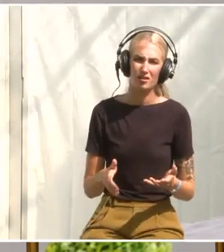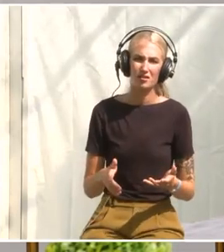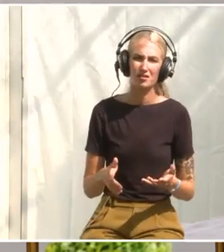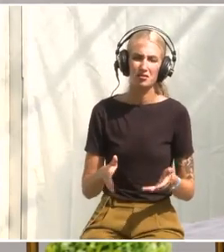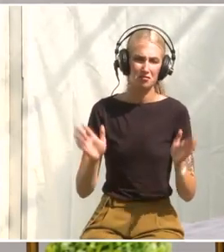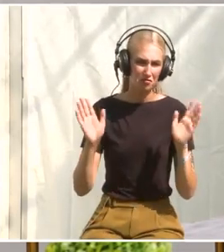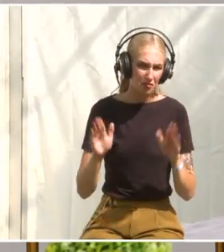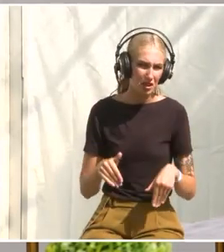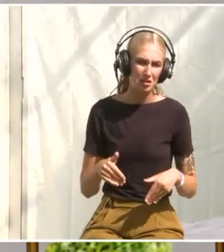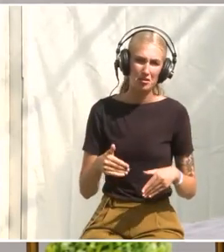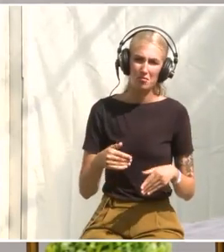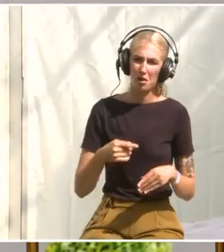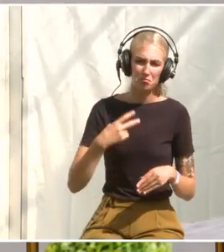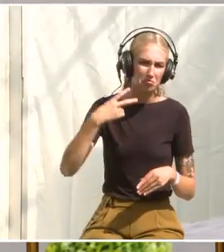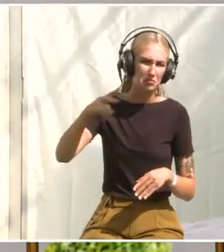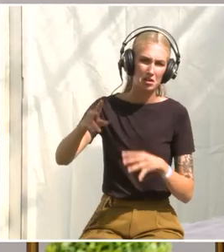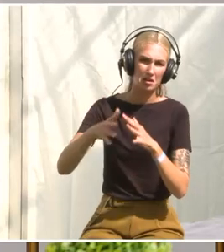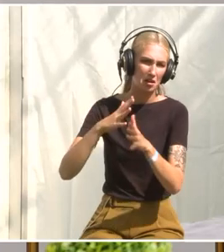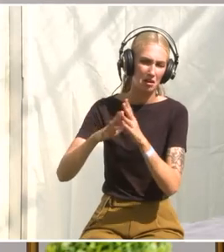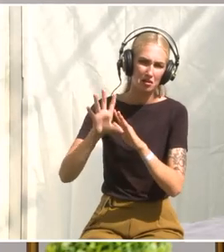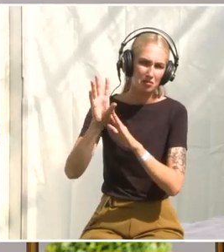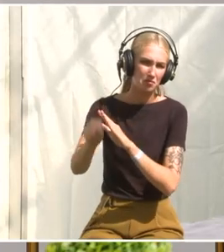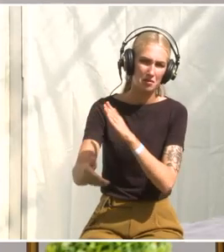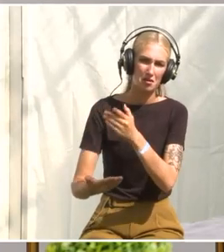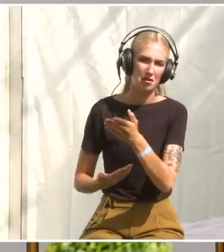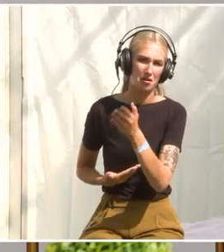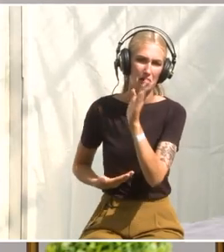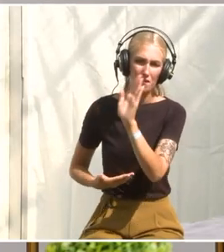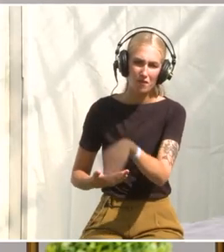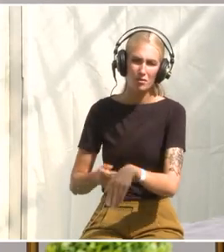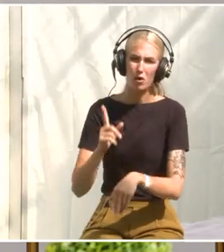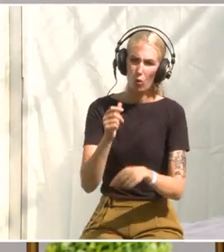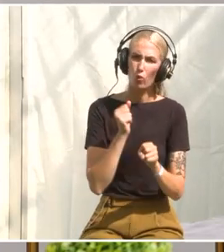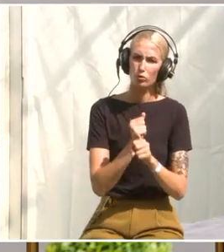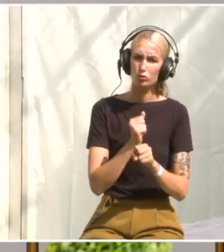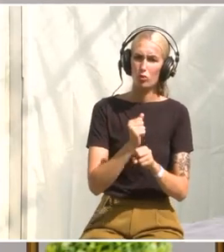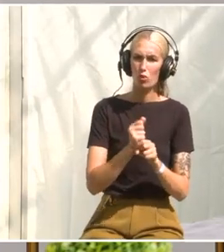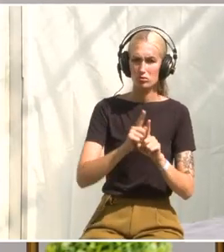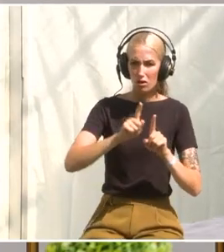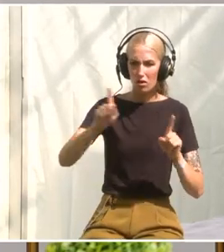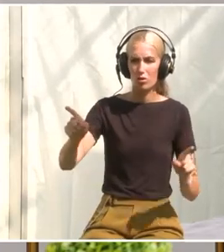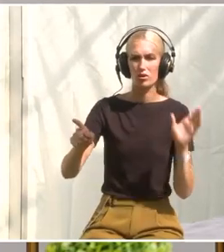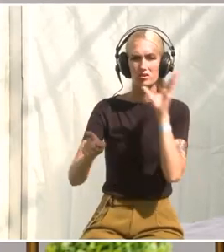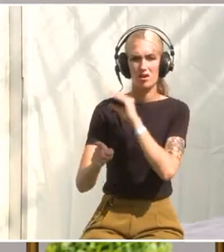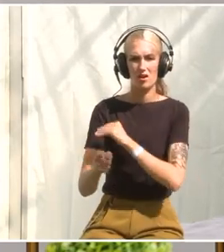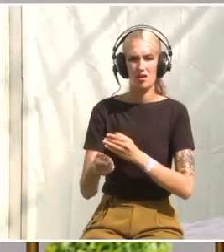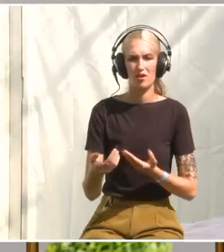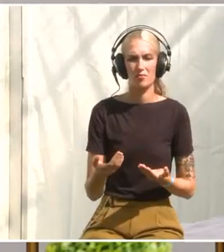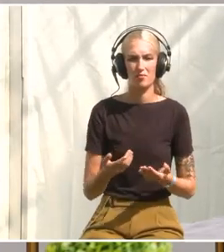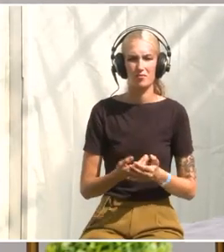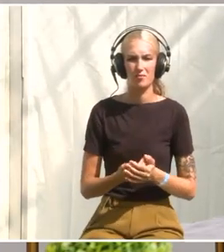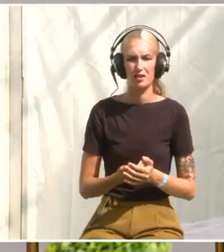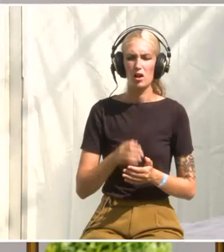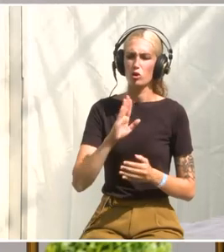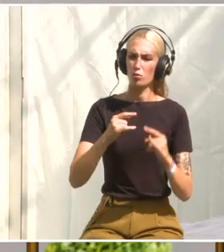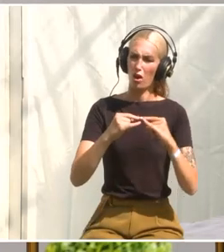are in very, very different. That already the idea that we don't have to be so strict with this, that this is your